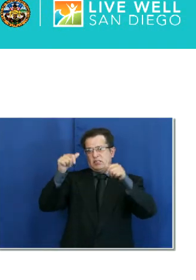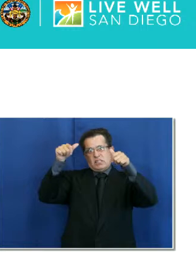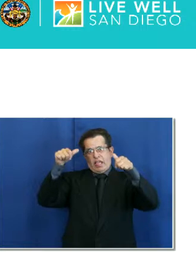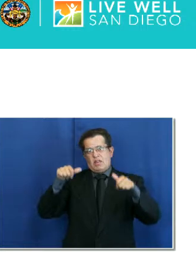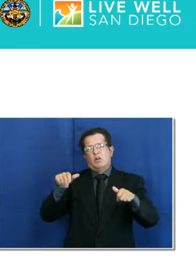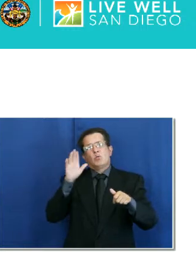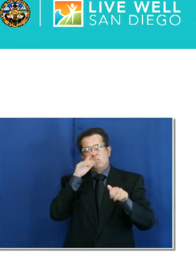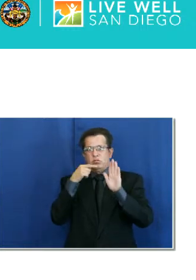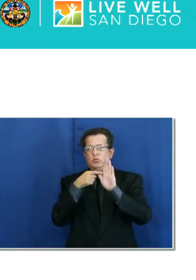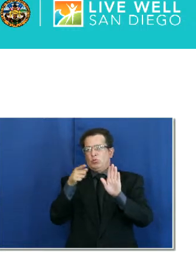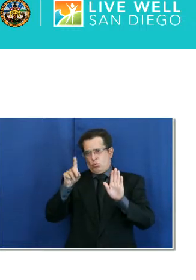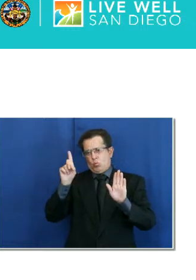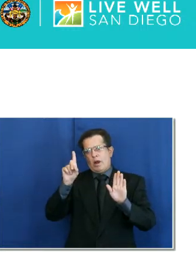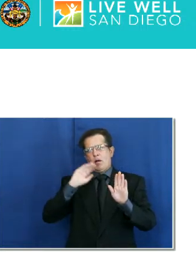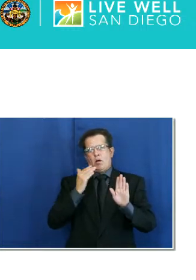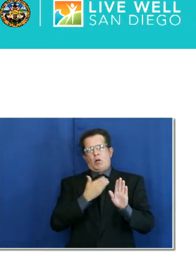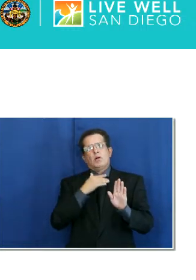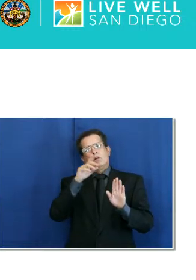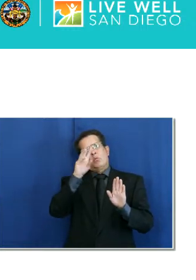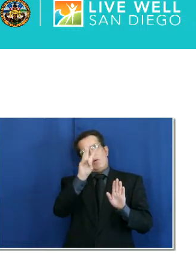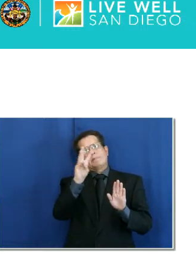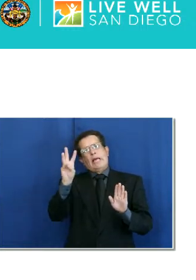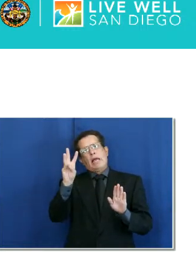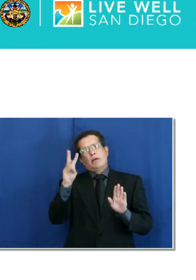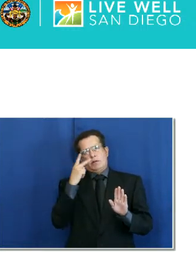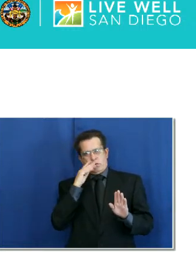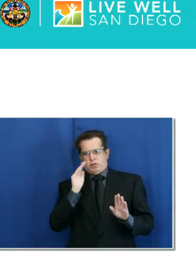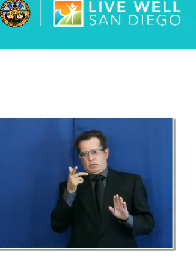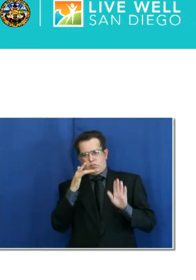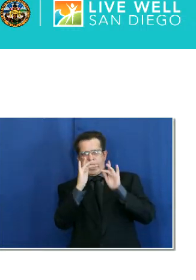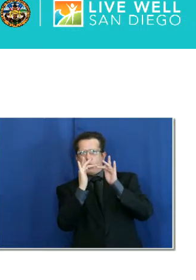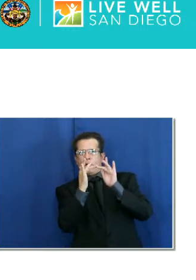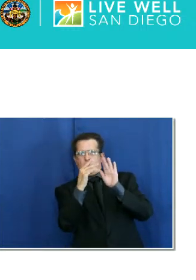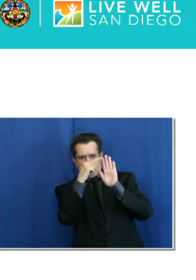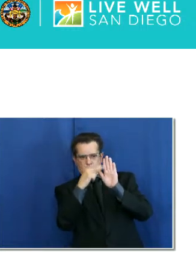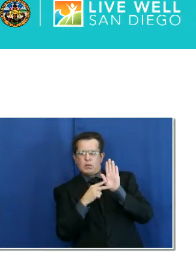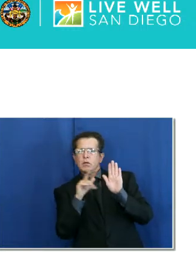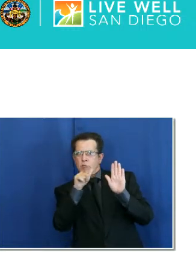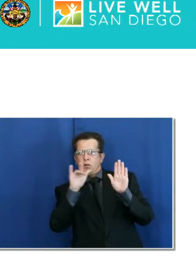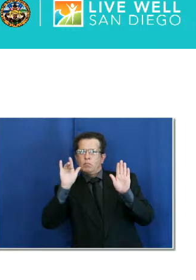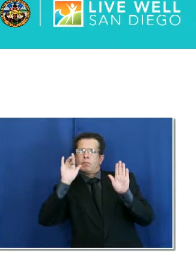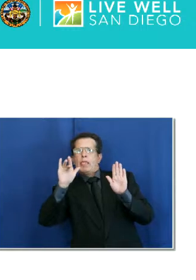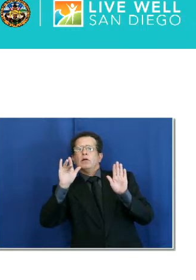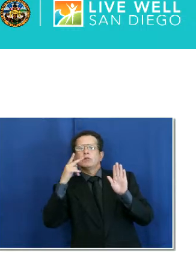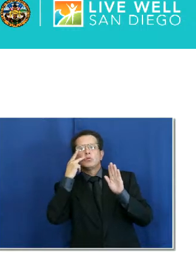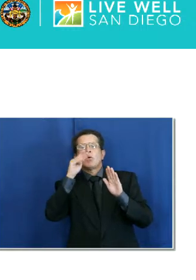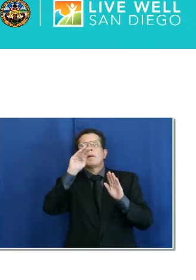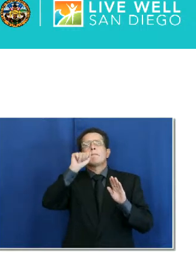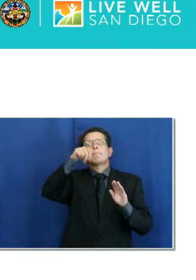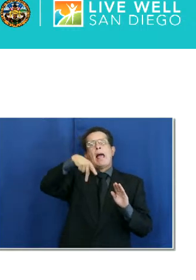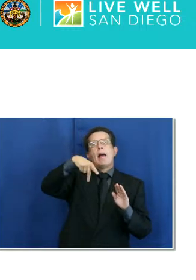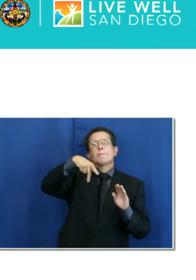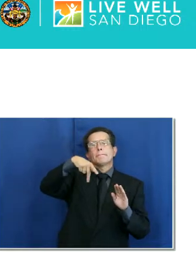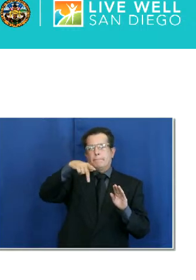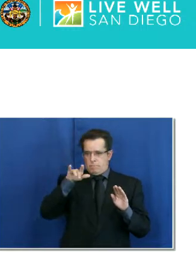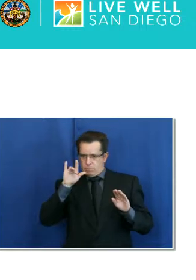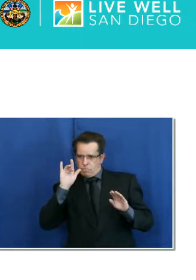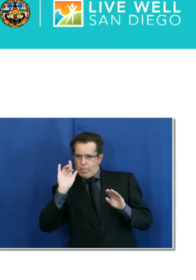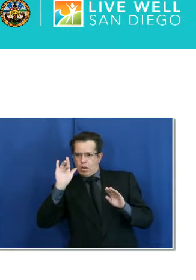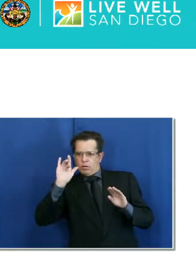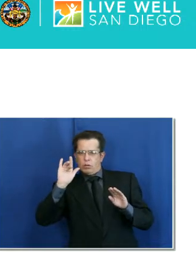race and ethnicity data on our website. When you go to the website, you will then click on the graphic that shows the map with the stick pin. When you click on